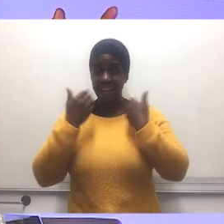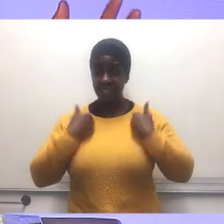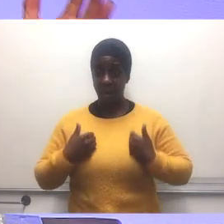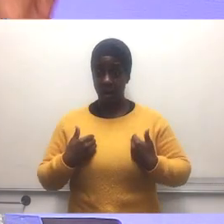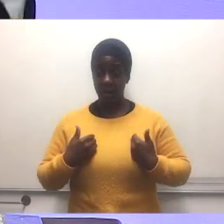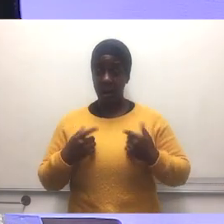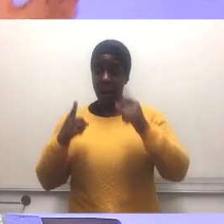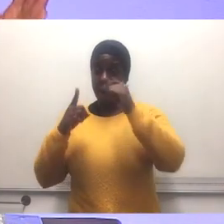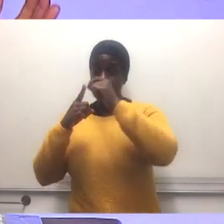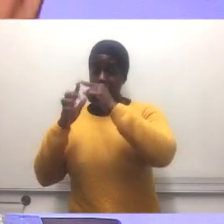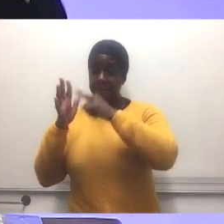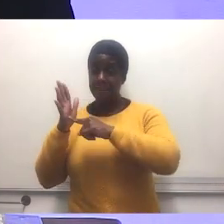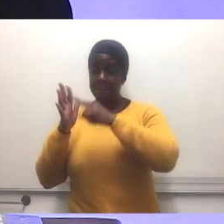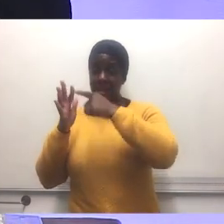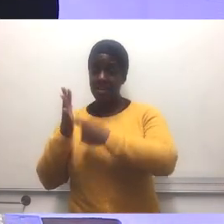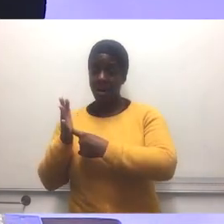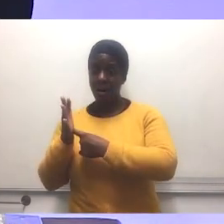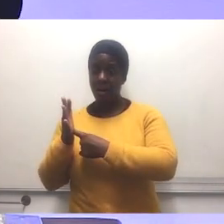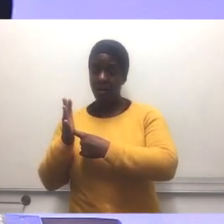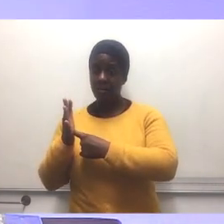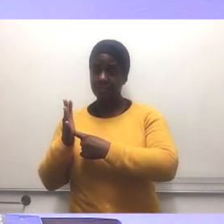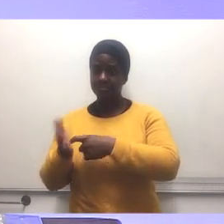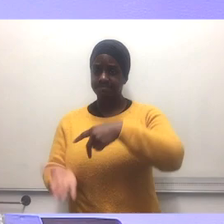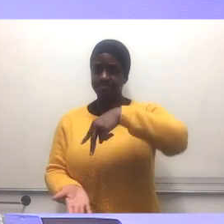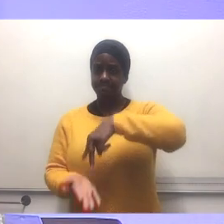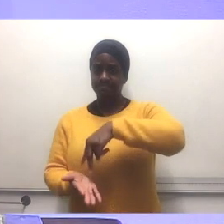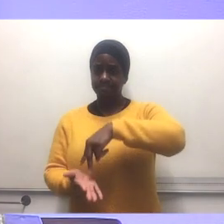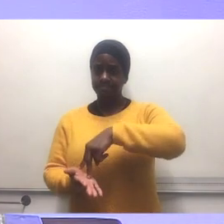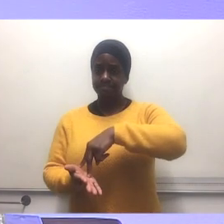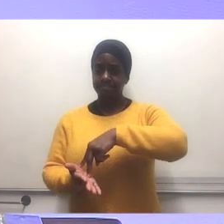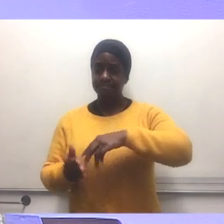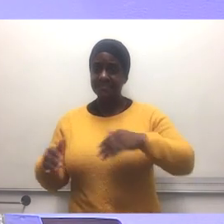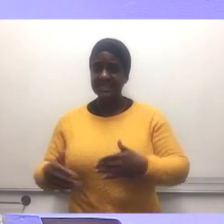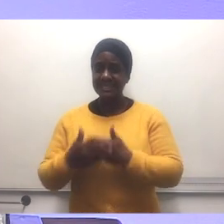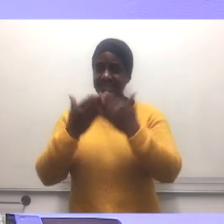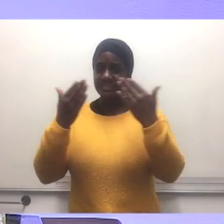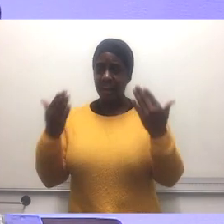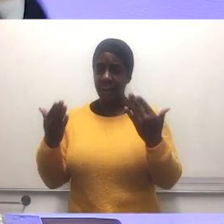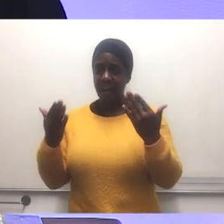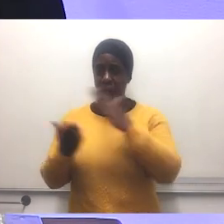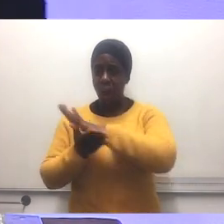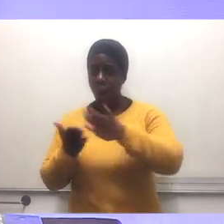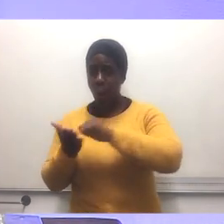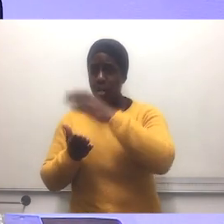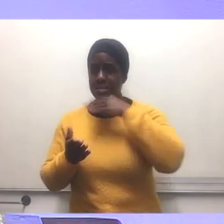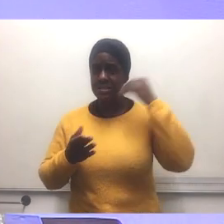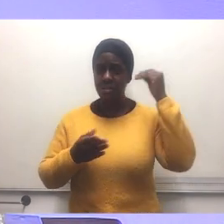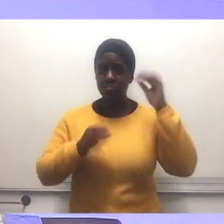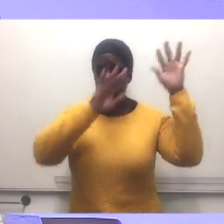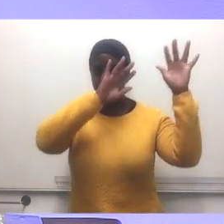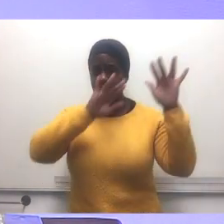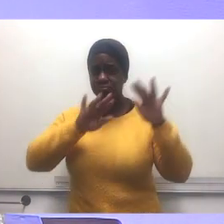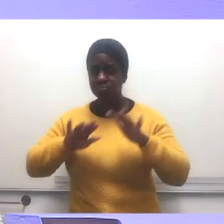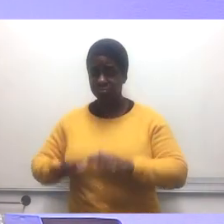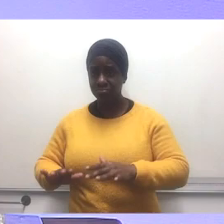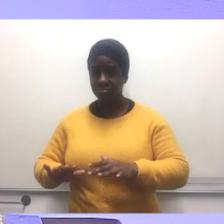Peter, standing on the day of Pentecost, under the conviction